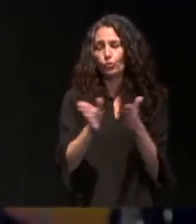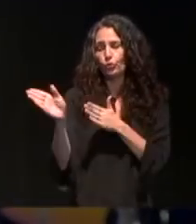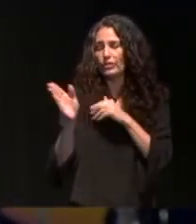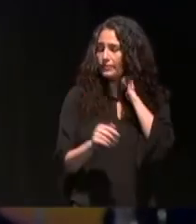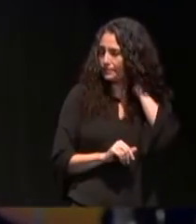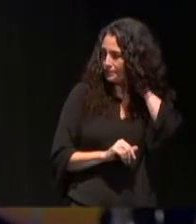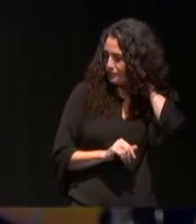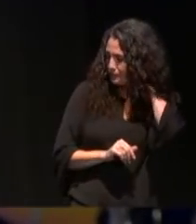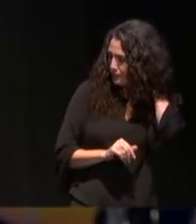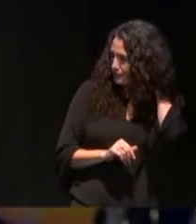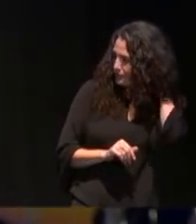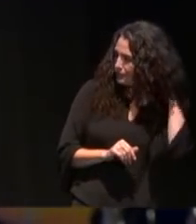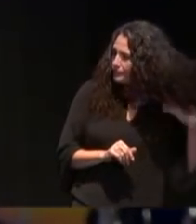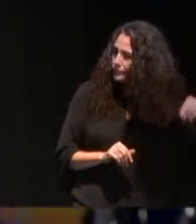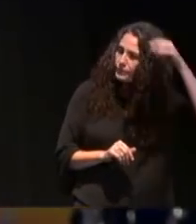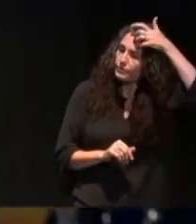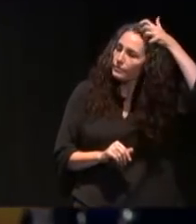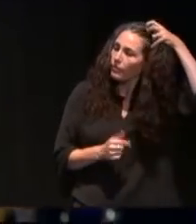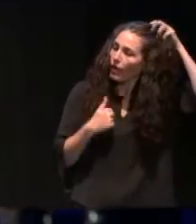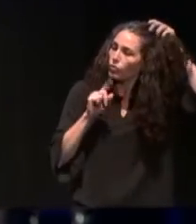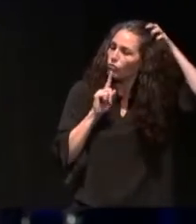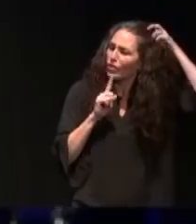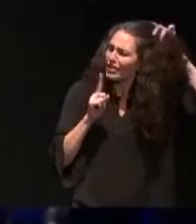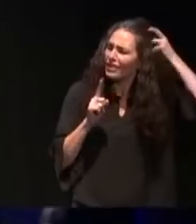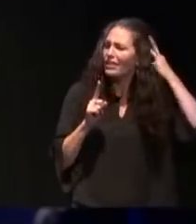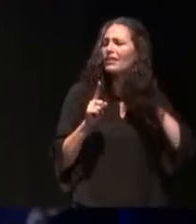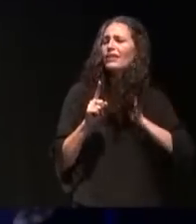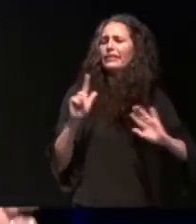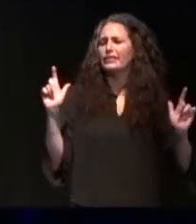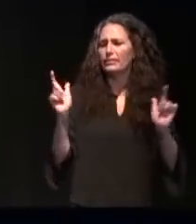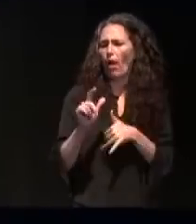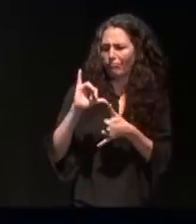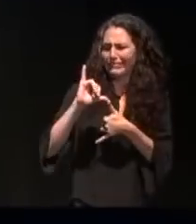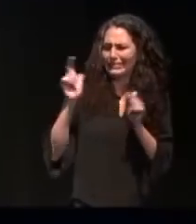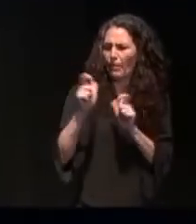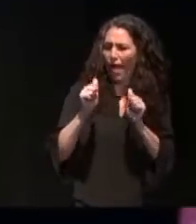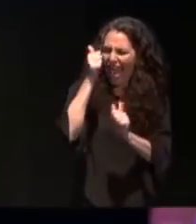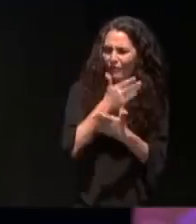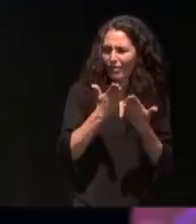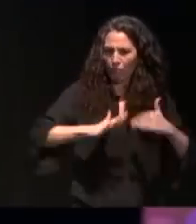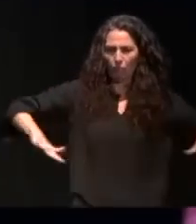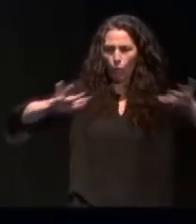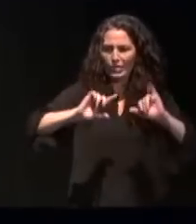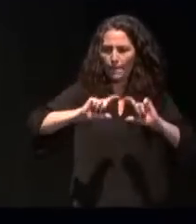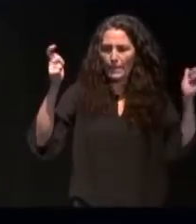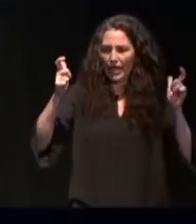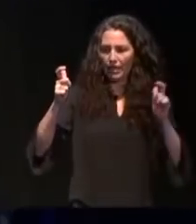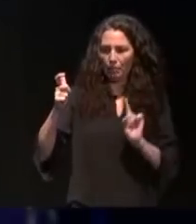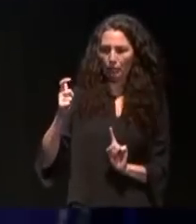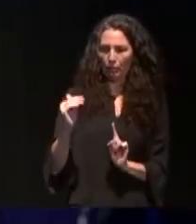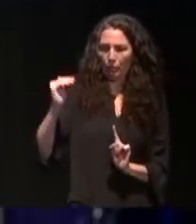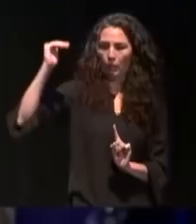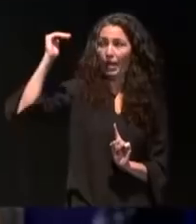and in the dream I was very small, very tiny. Everything was really big. And there was this building, and people were coming out of